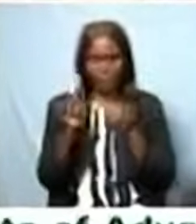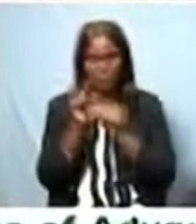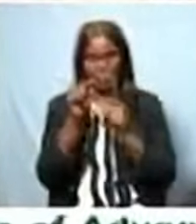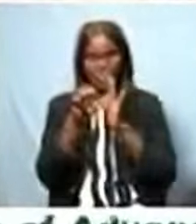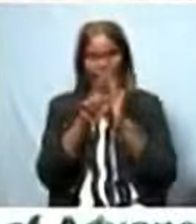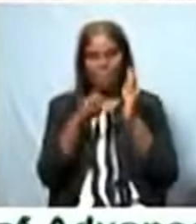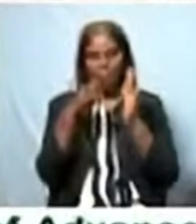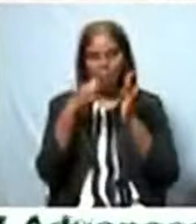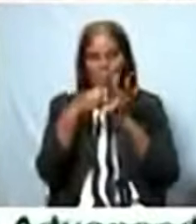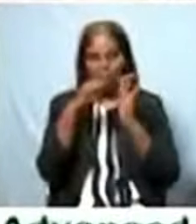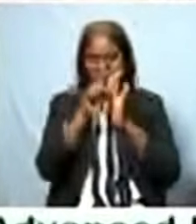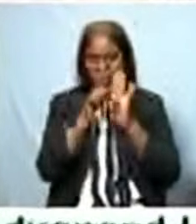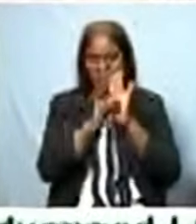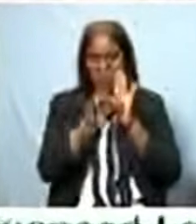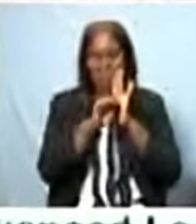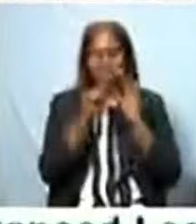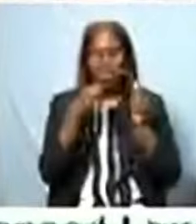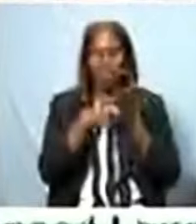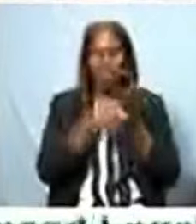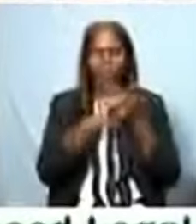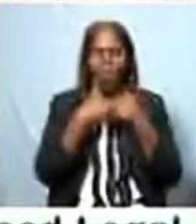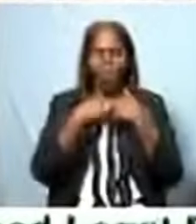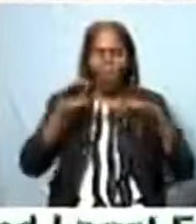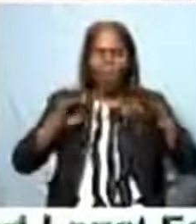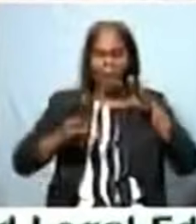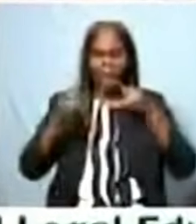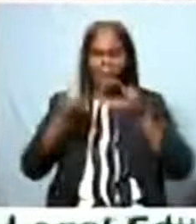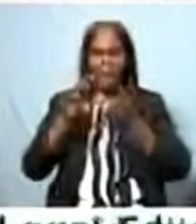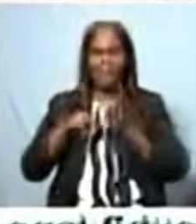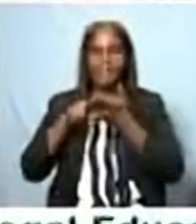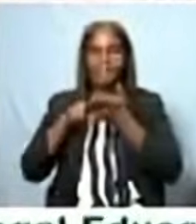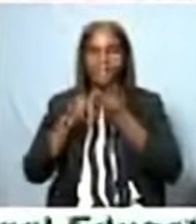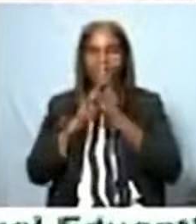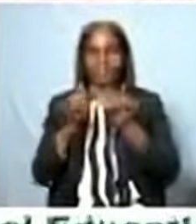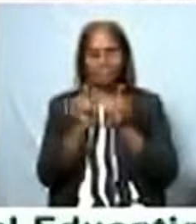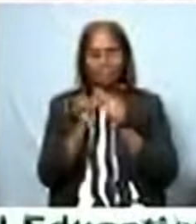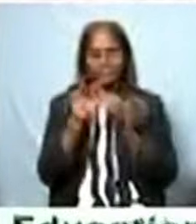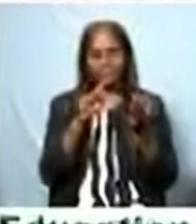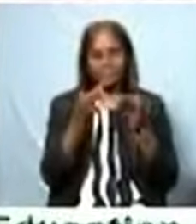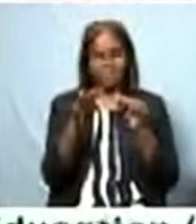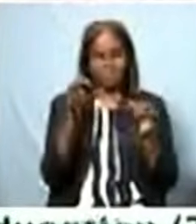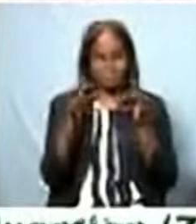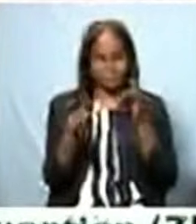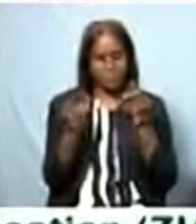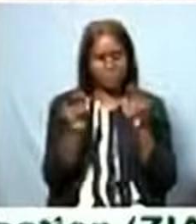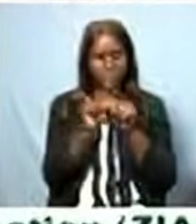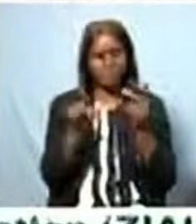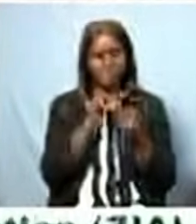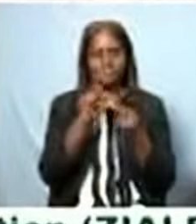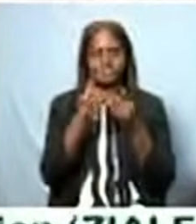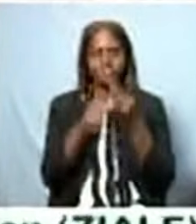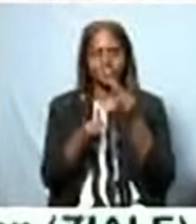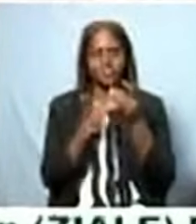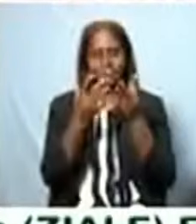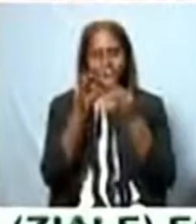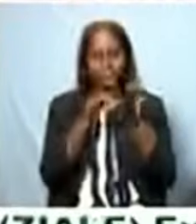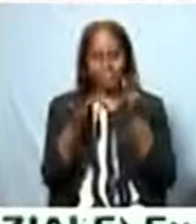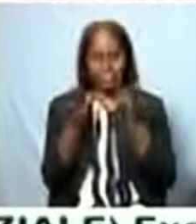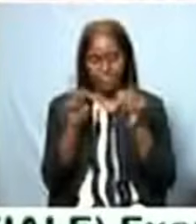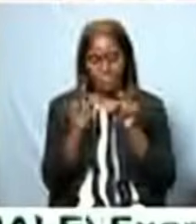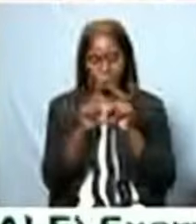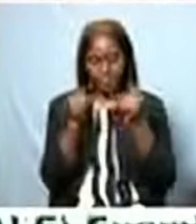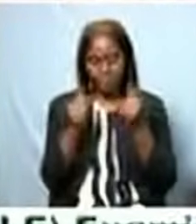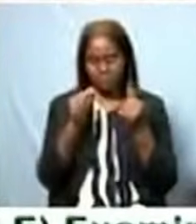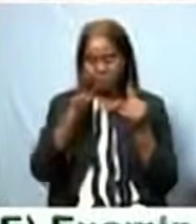Madam Speaker, we are going to have an imbalance in terms of representation and fair trial. That is exactly what I'm trying to underscore. And